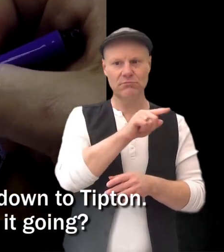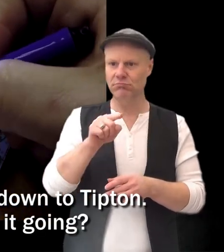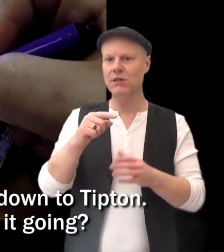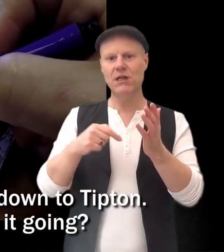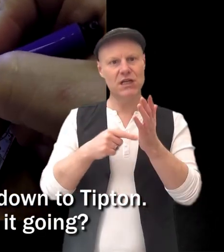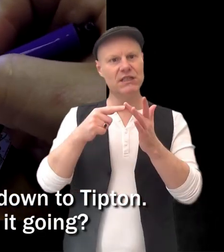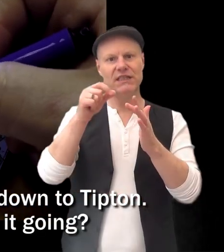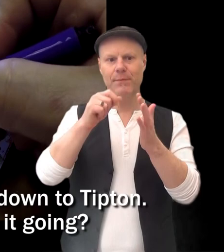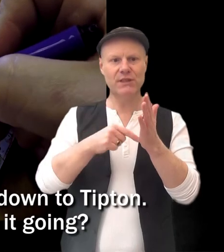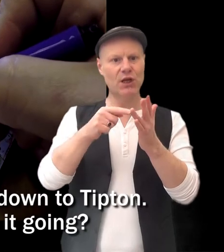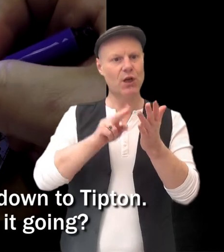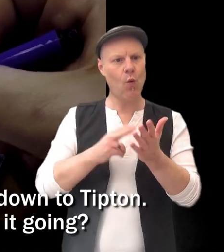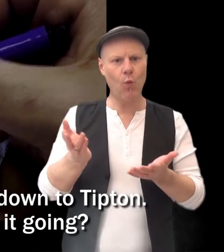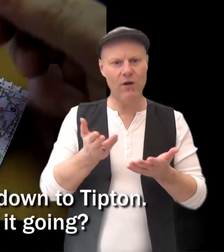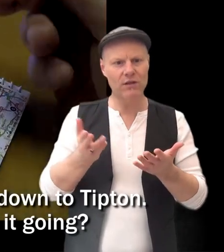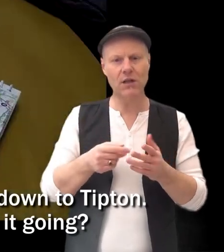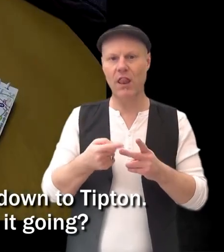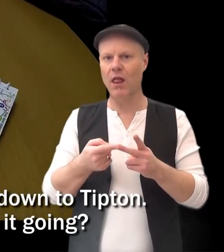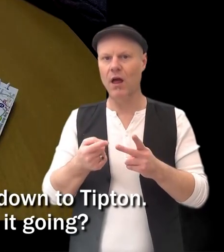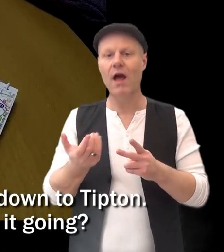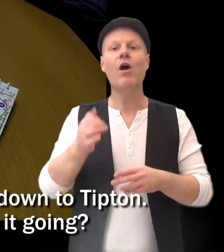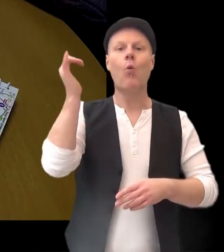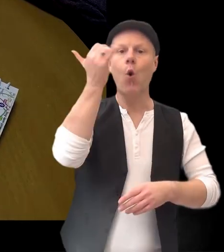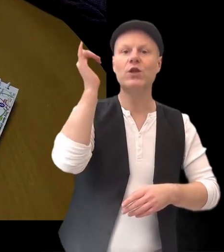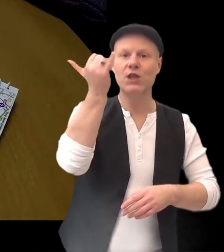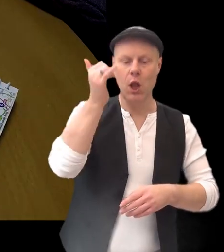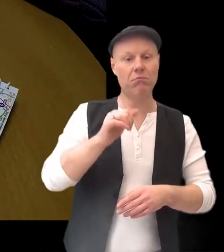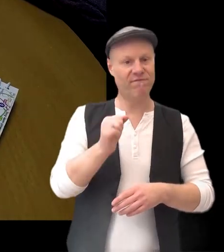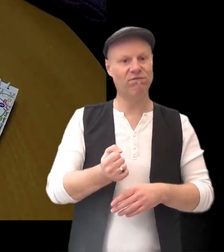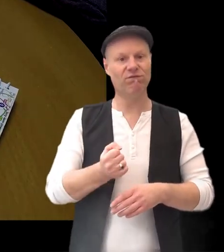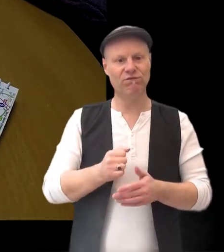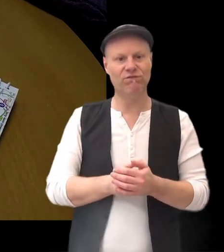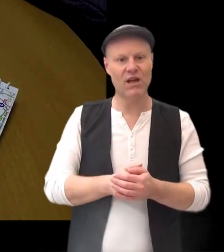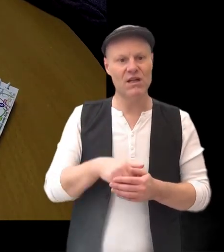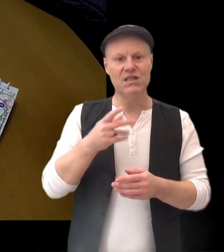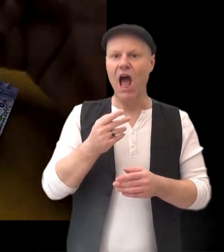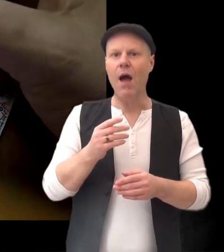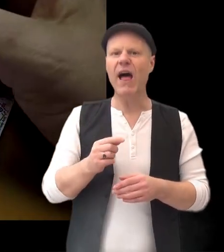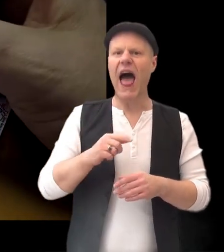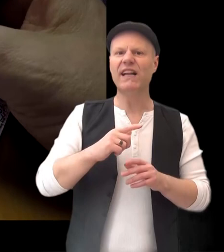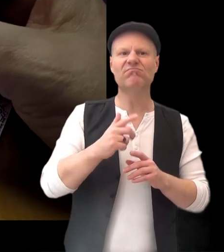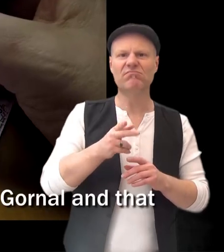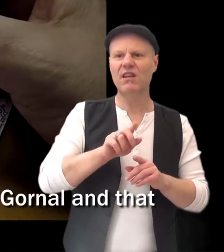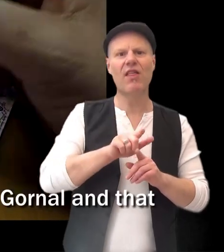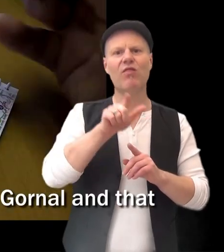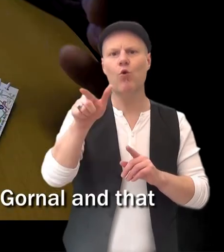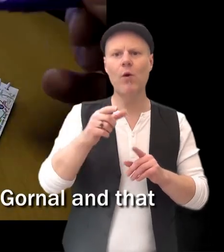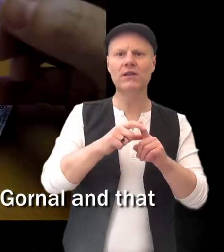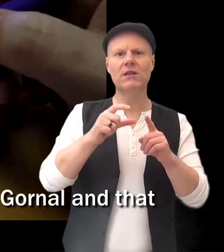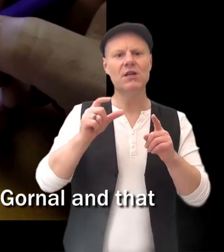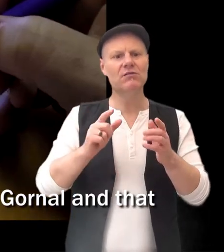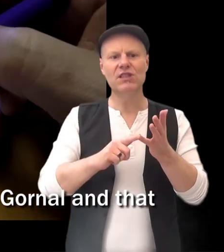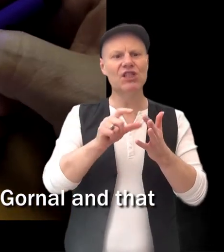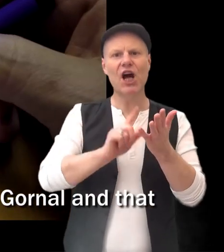So kind of round about there, yeah? Where else is it going? It's Warsaw. It's Warsaw? Probably up as far as Dudley